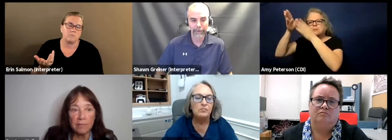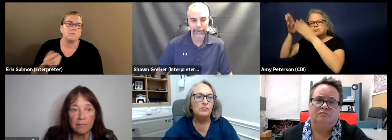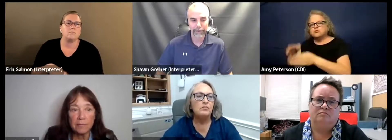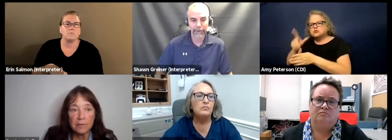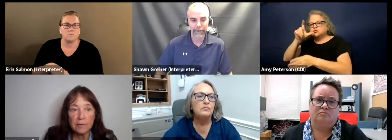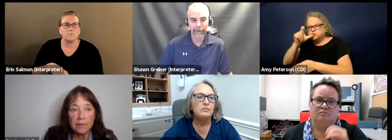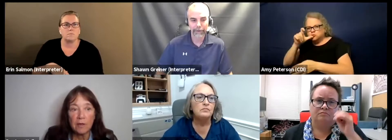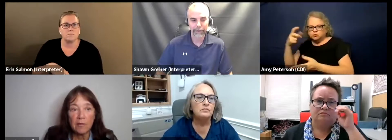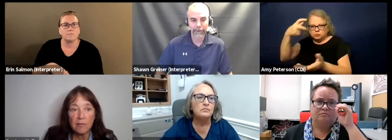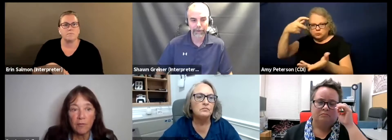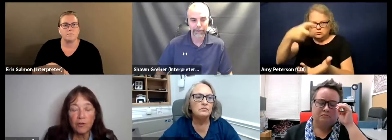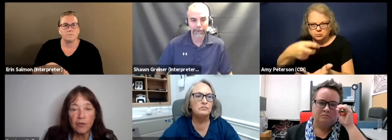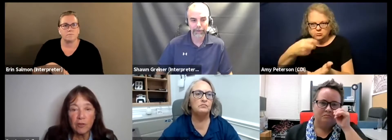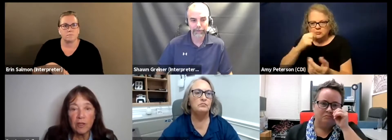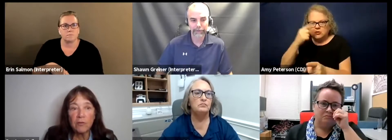that.